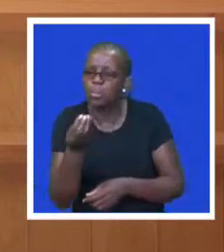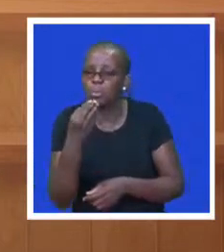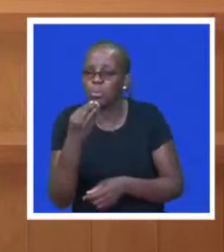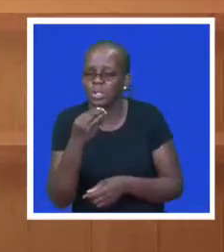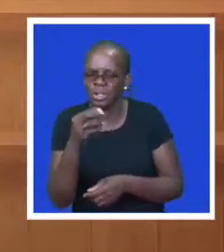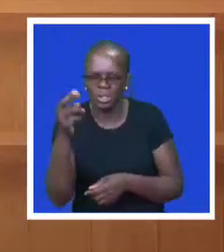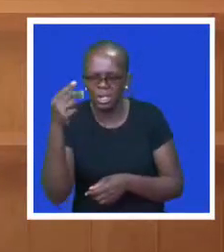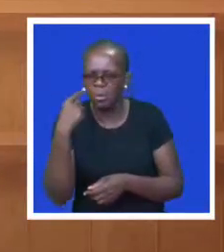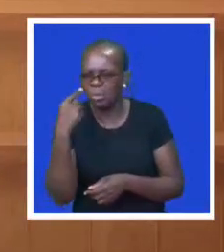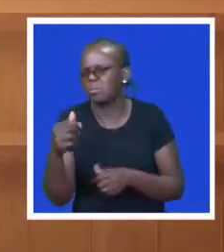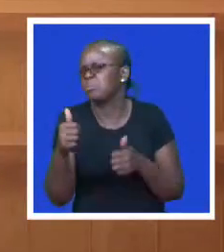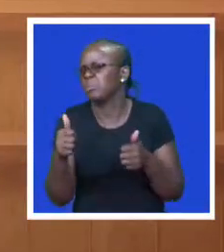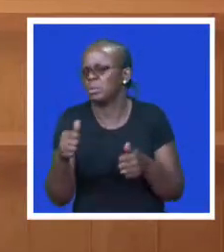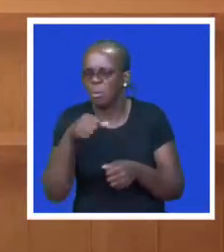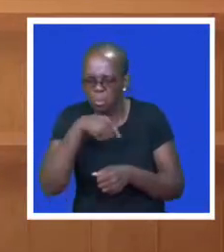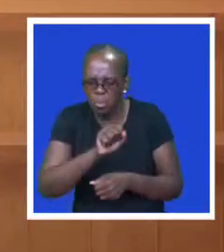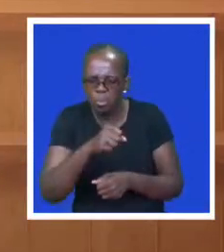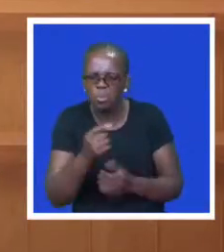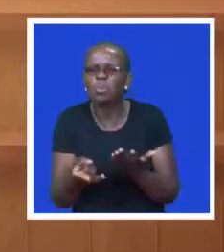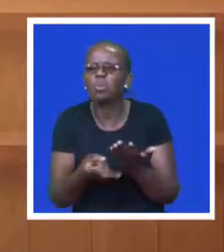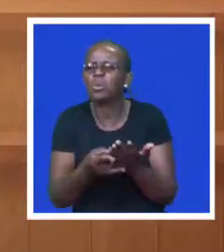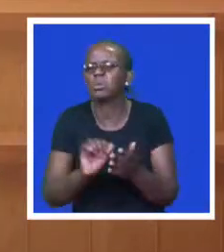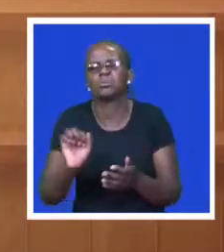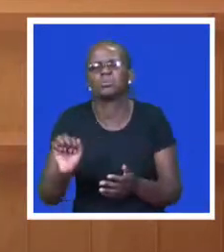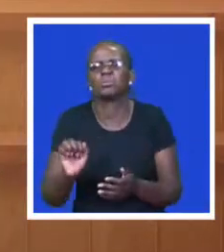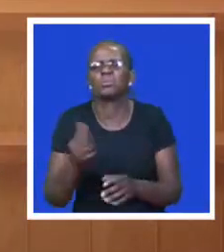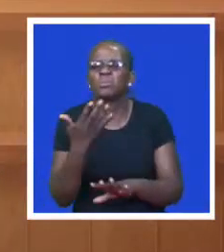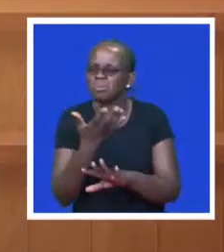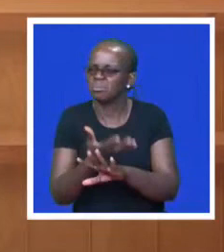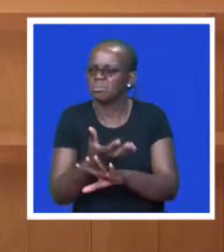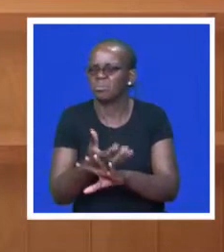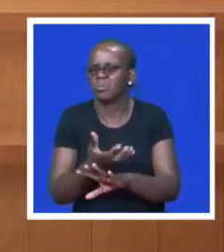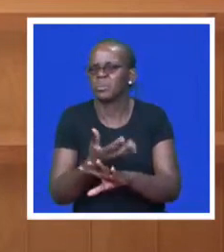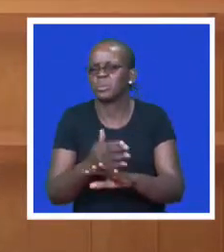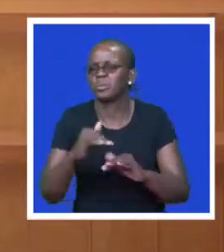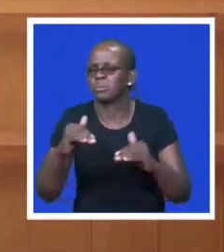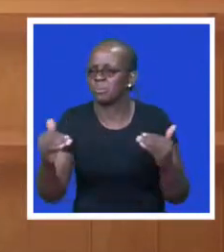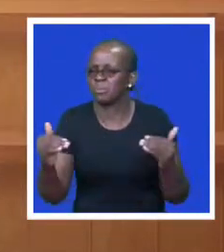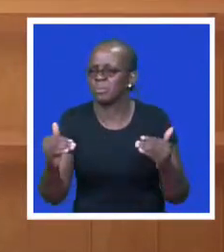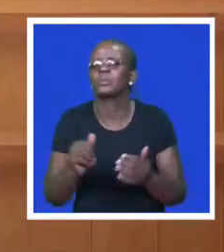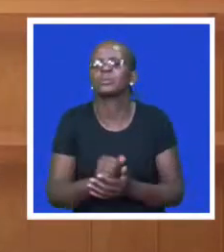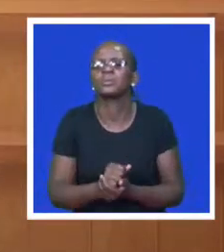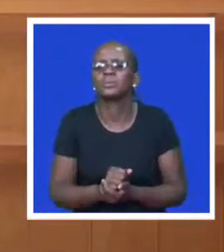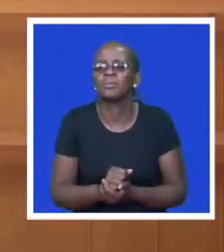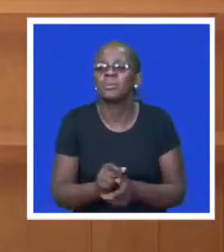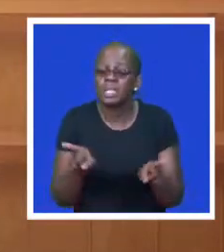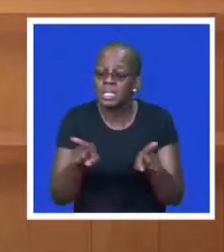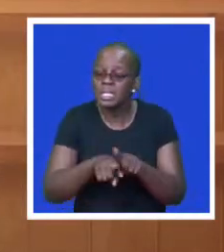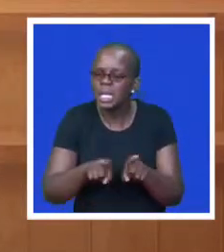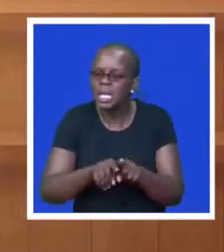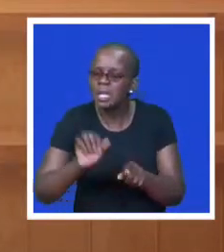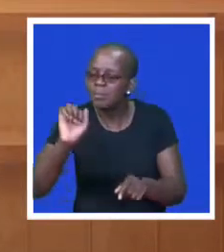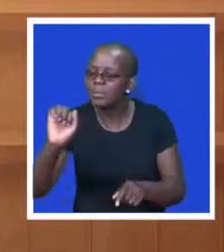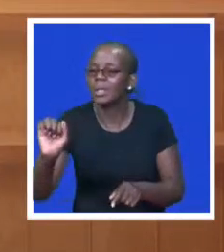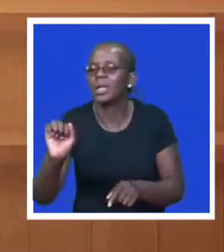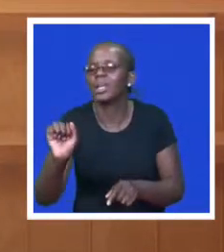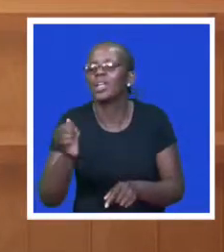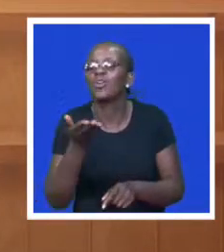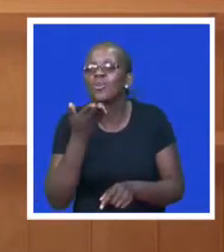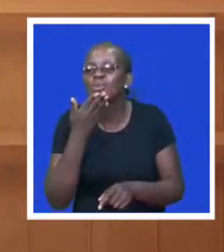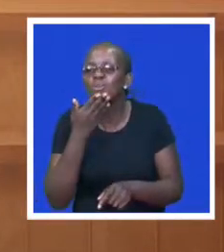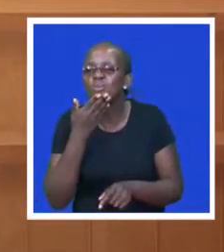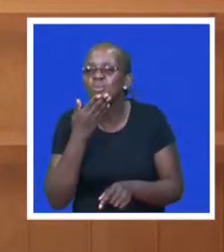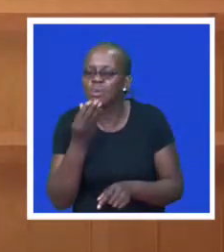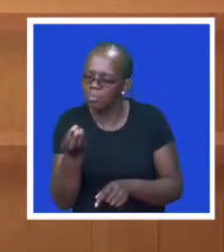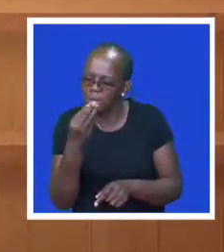you can see in the in this slide, that he was eating with swines. That is the cause of suffering that was